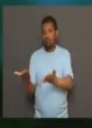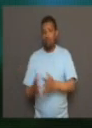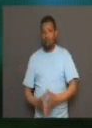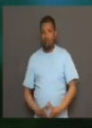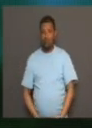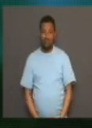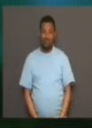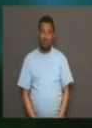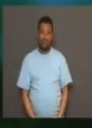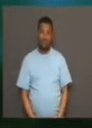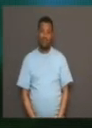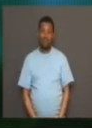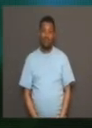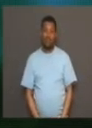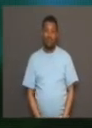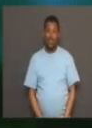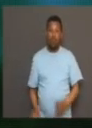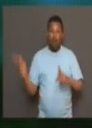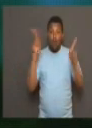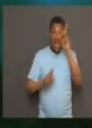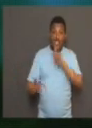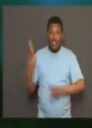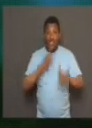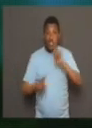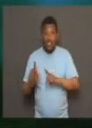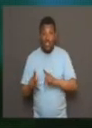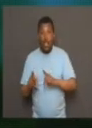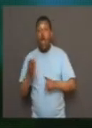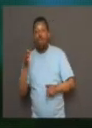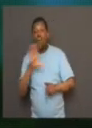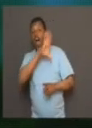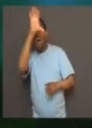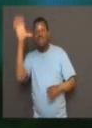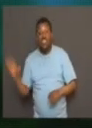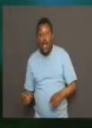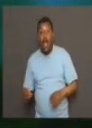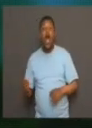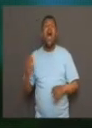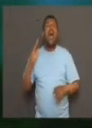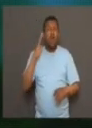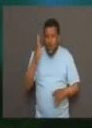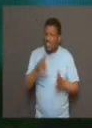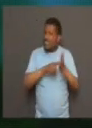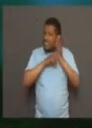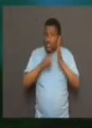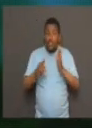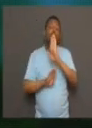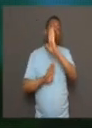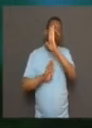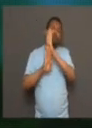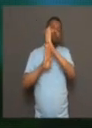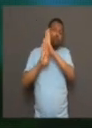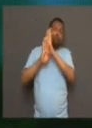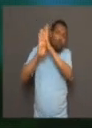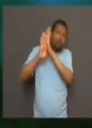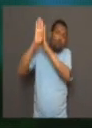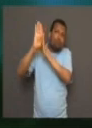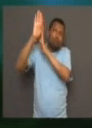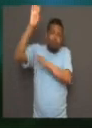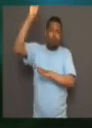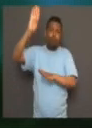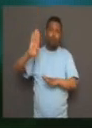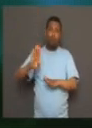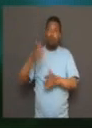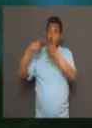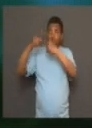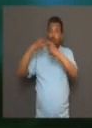countries. The population of Africa will clearly grow a lot in